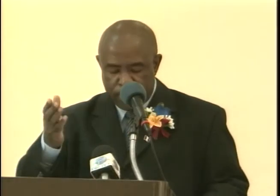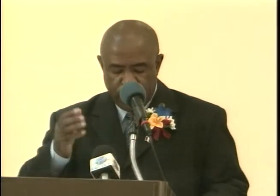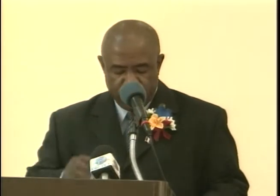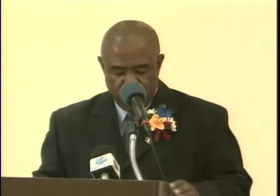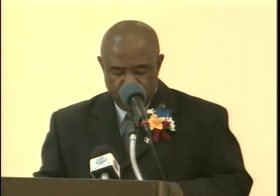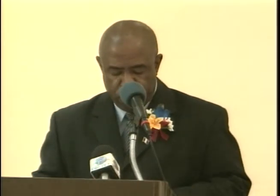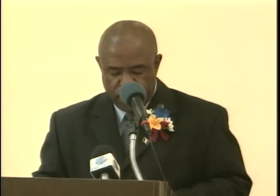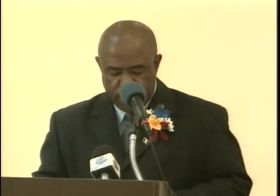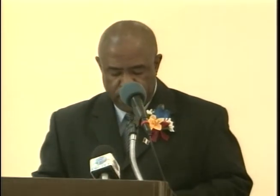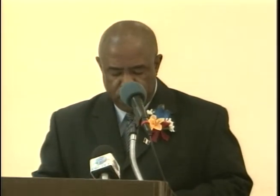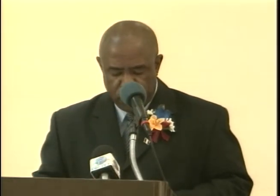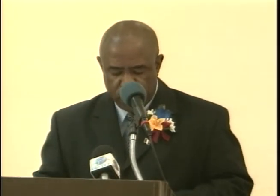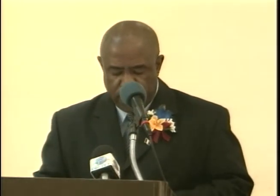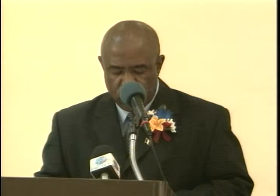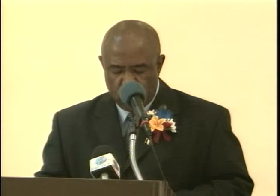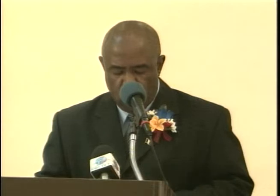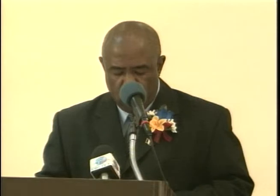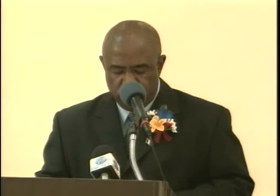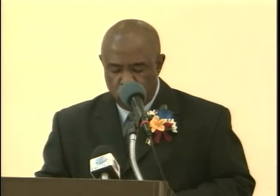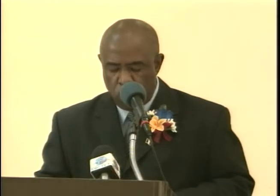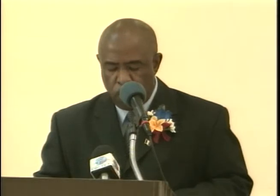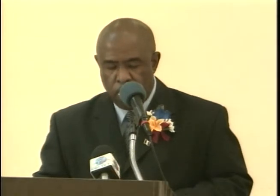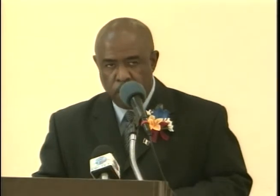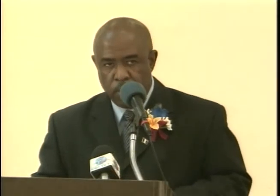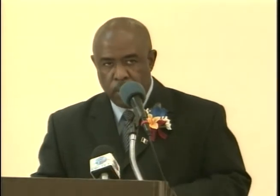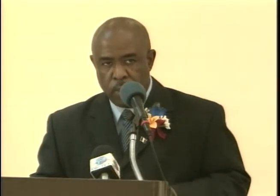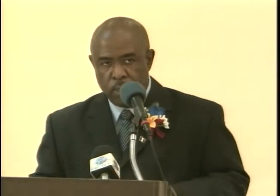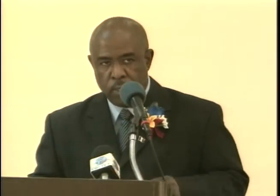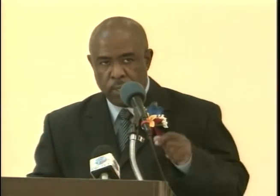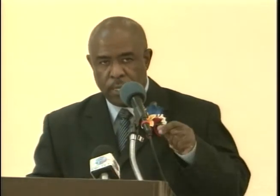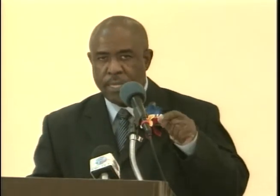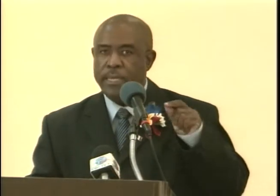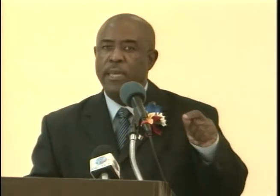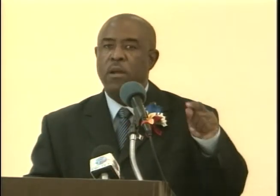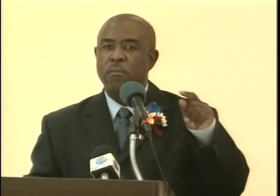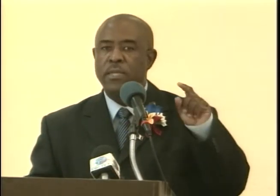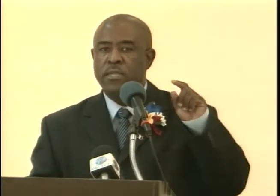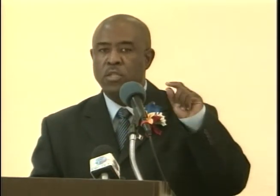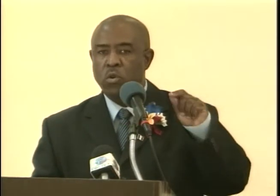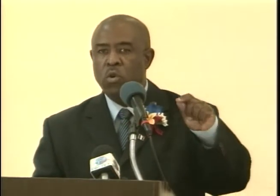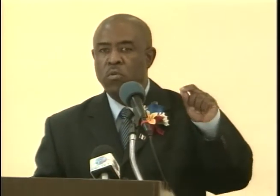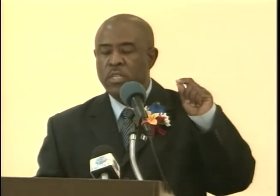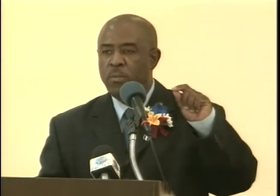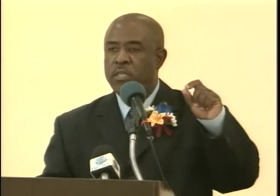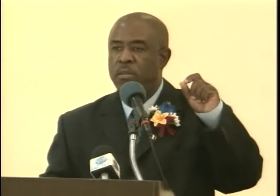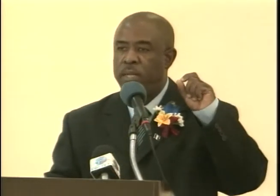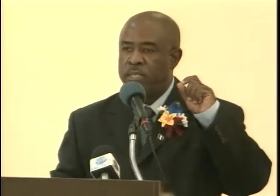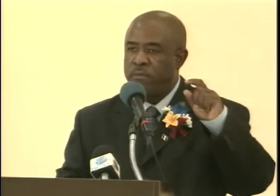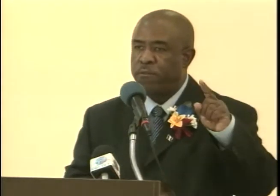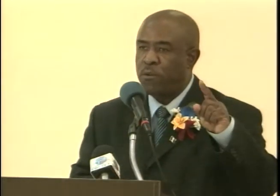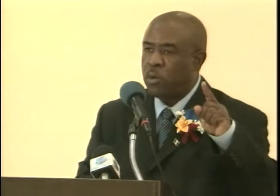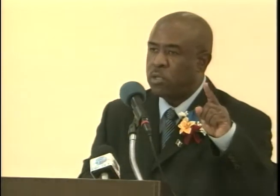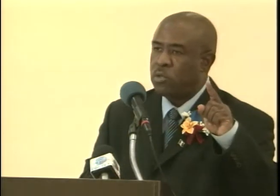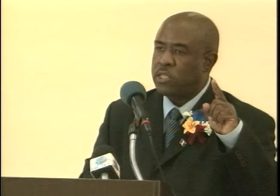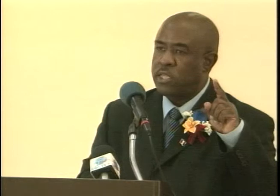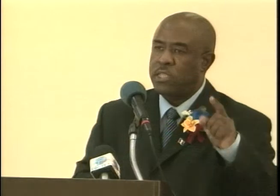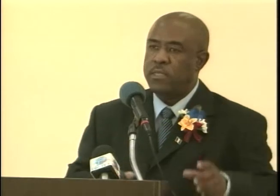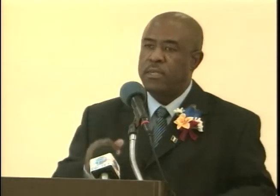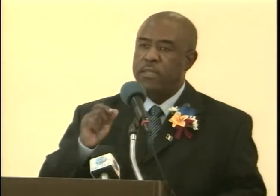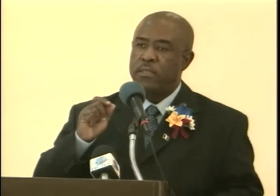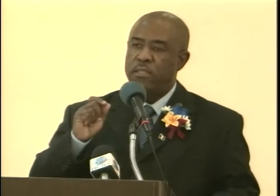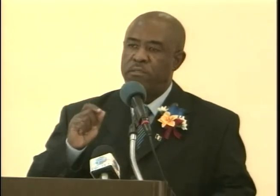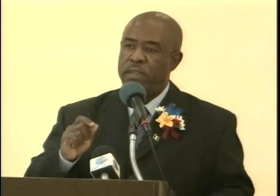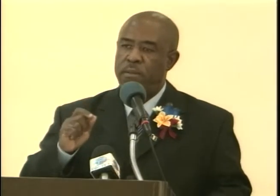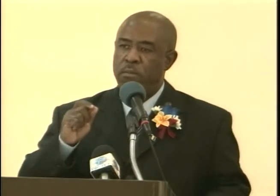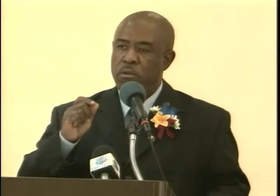I listened carefully to the President and I want to challenge all of you. It cannot be the sole responsibility of the Football